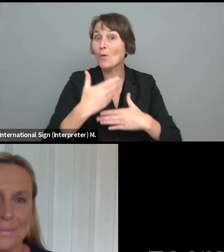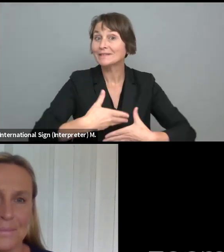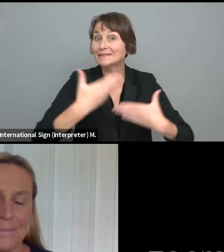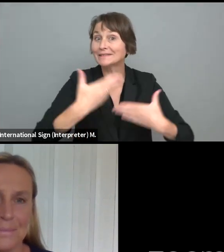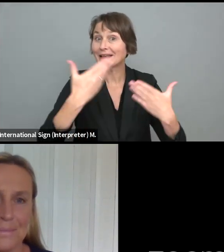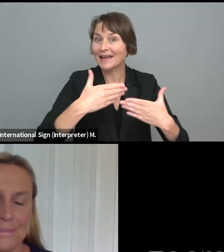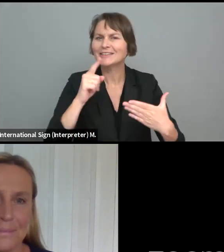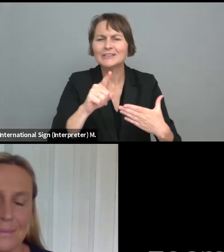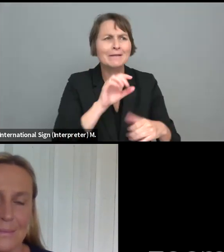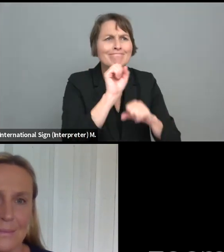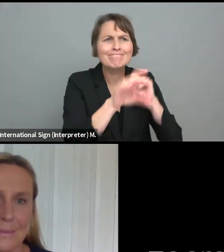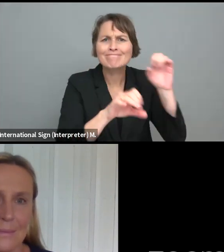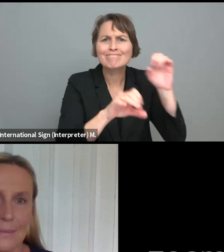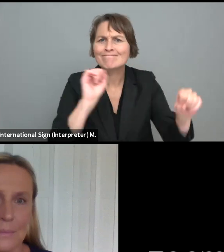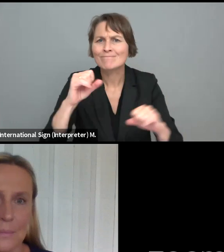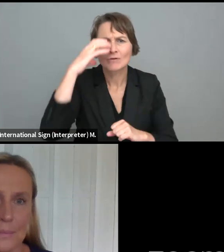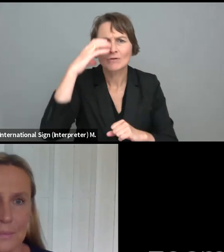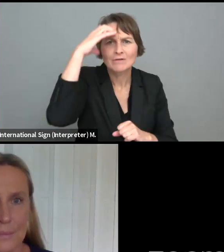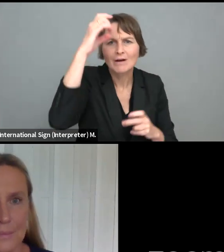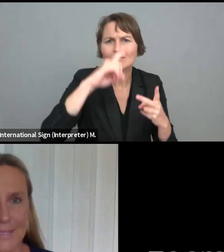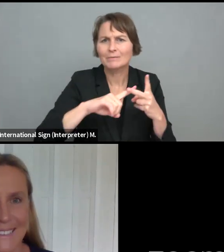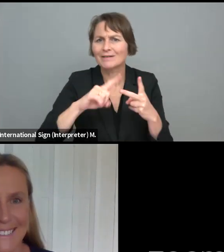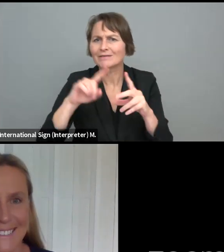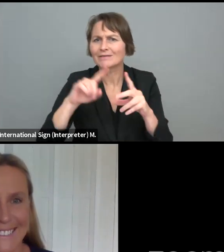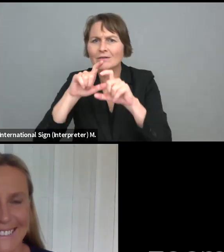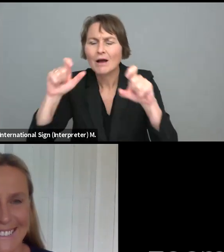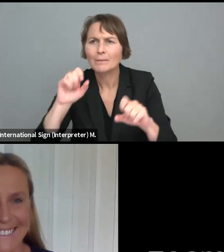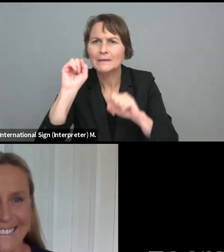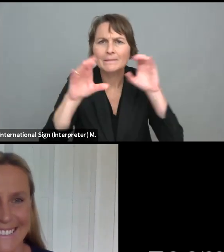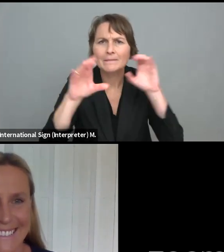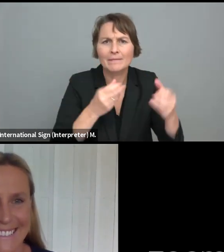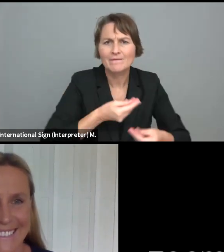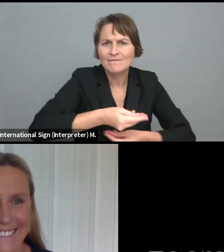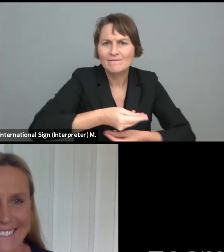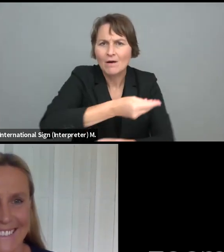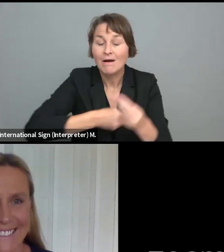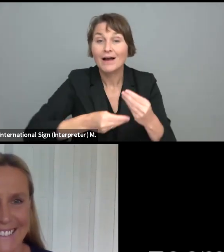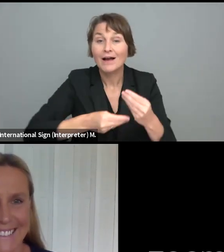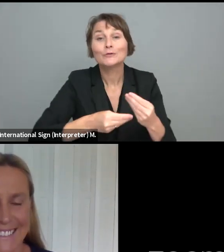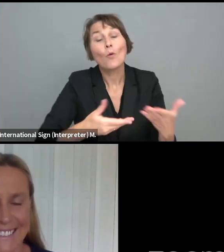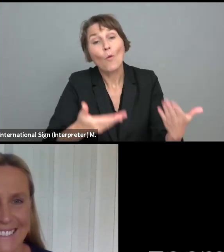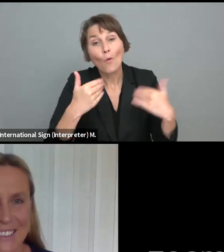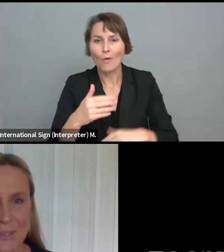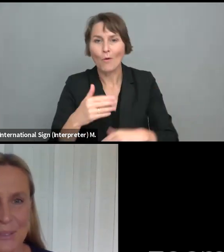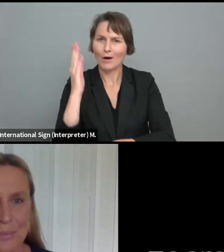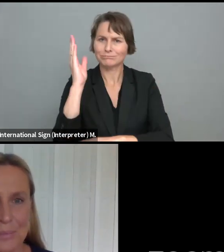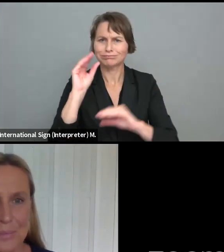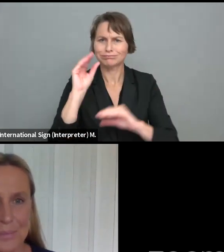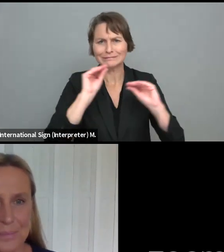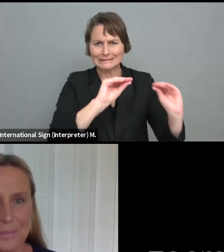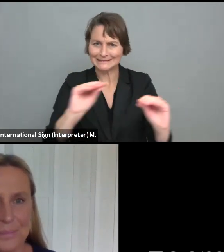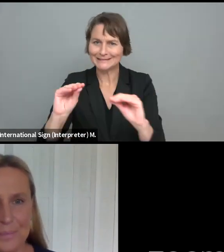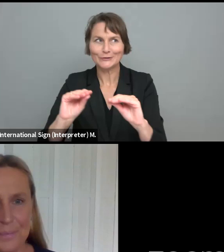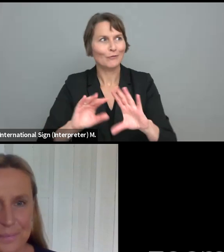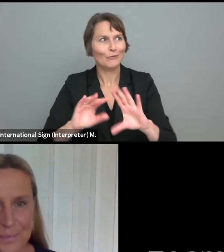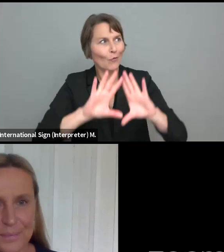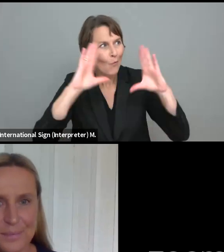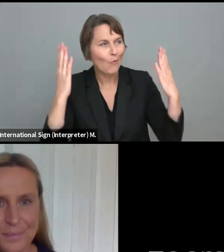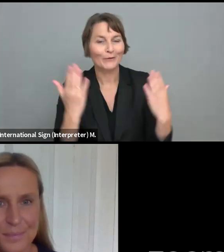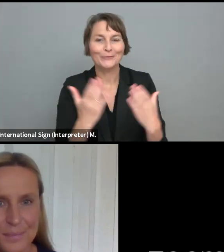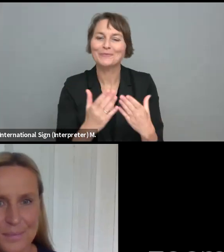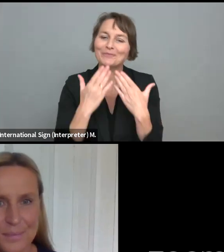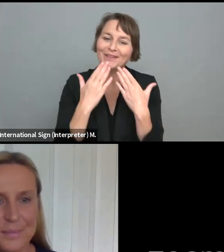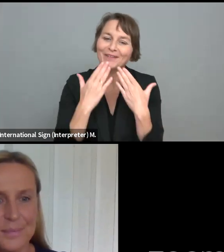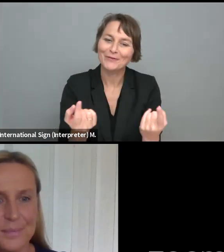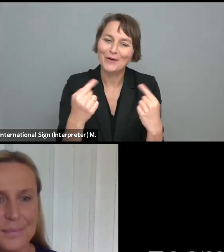and companies on the topic if she's not lecturing academics around the world. So lovely to have you with us, Iris. Thank you so